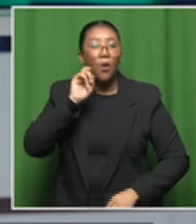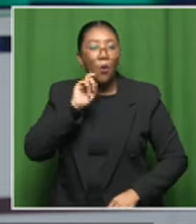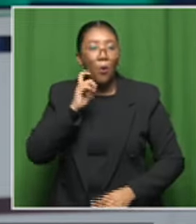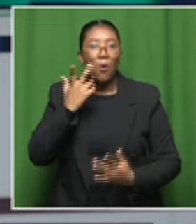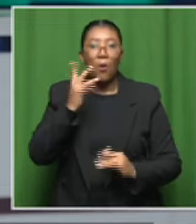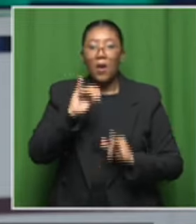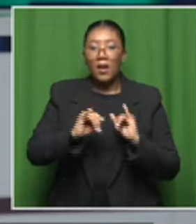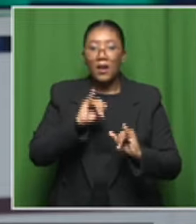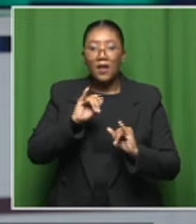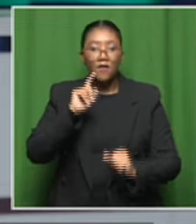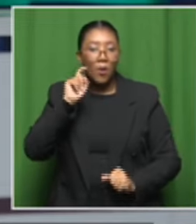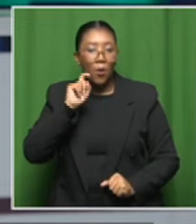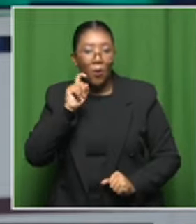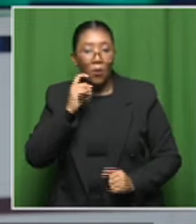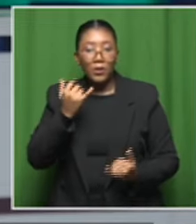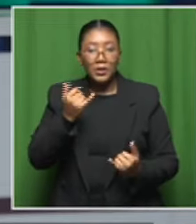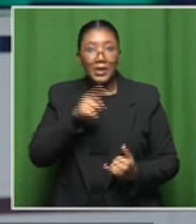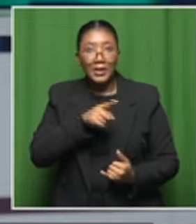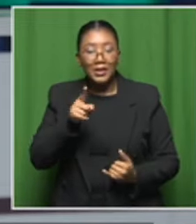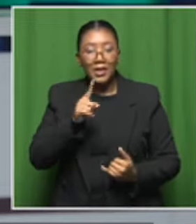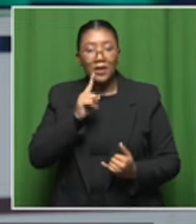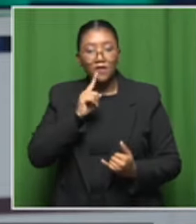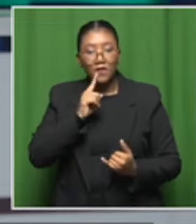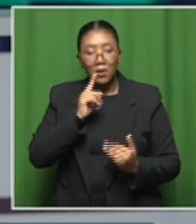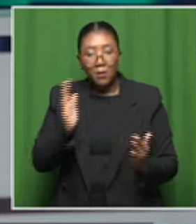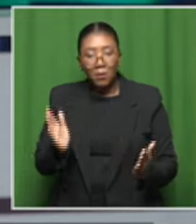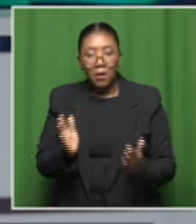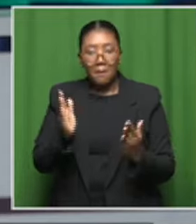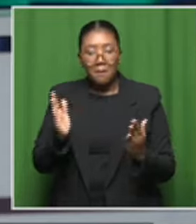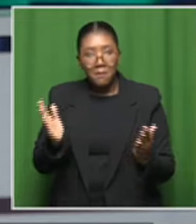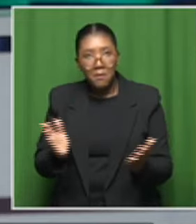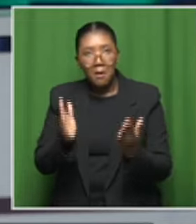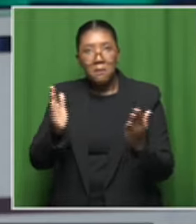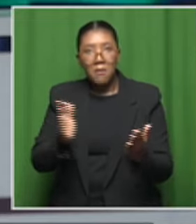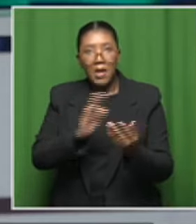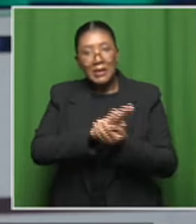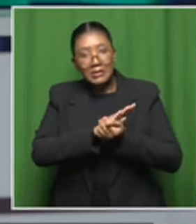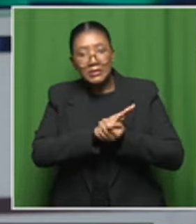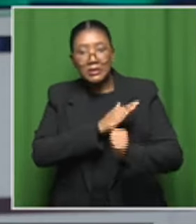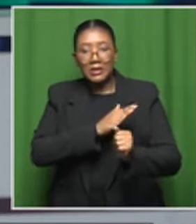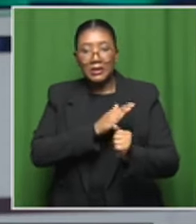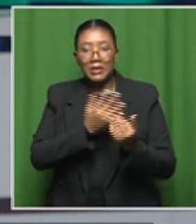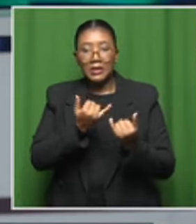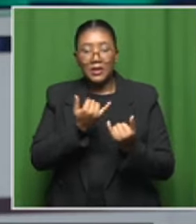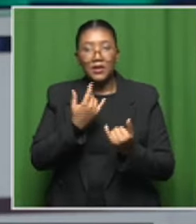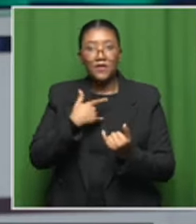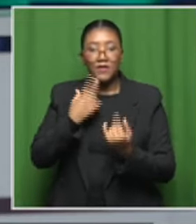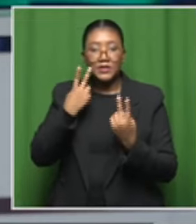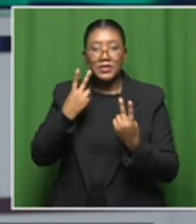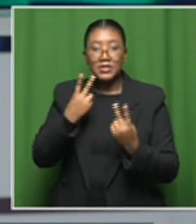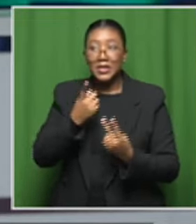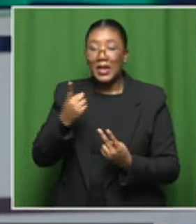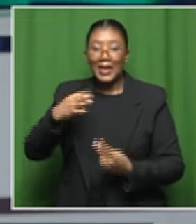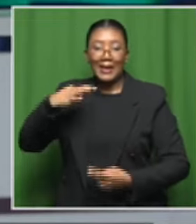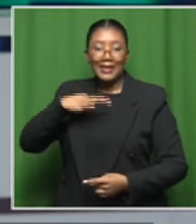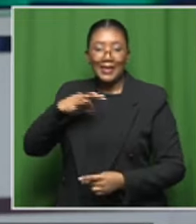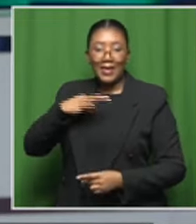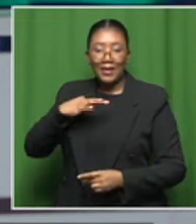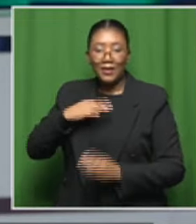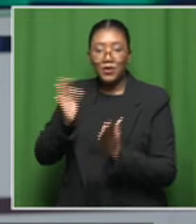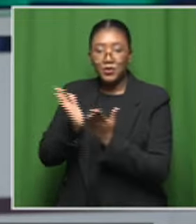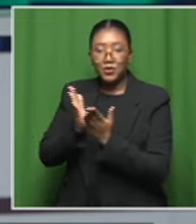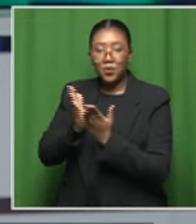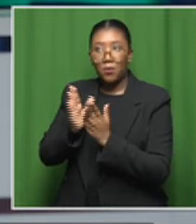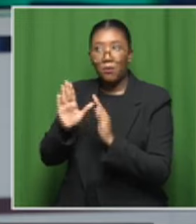how do they come up? Yeah. Let's follow them and see where they end up. Our girls academy, we have girls in